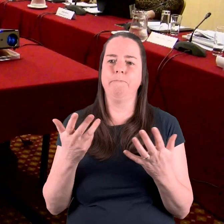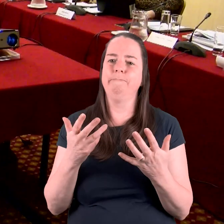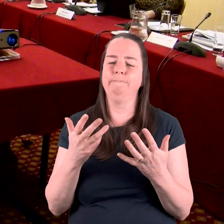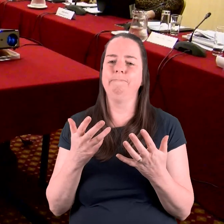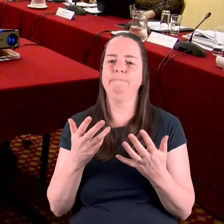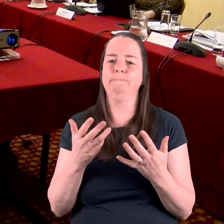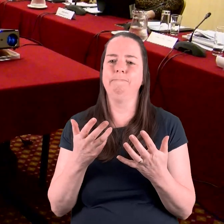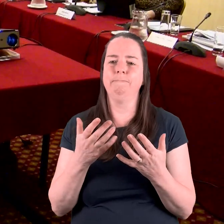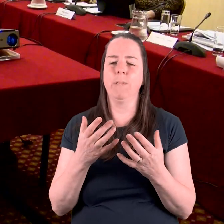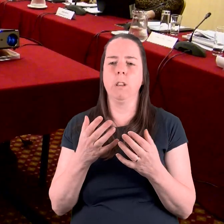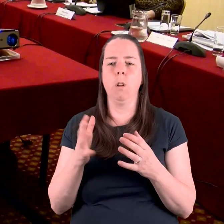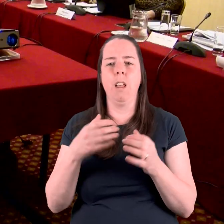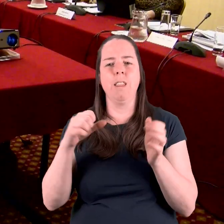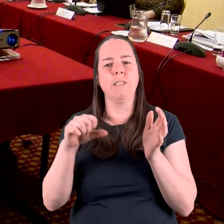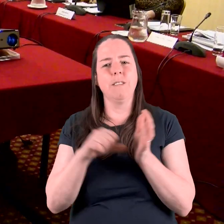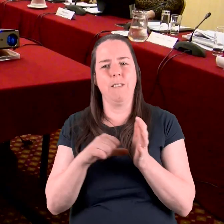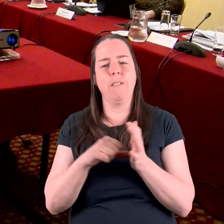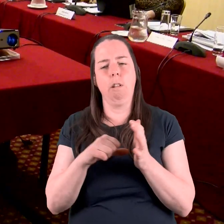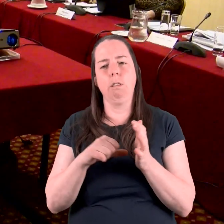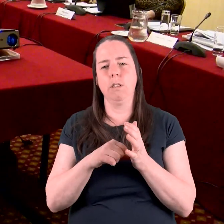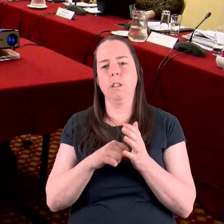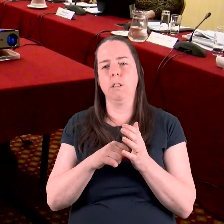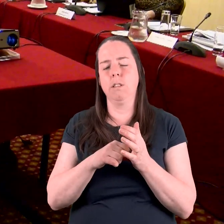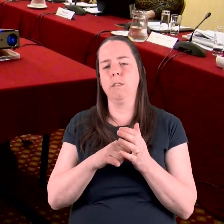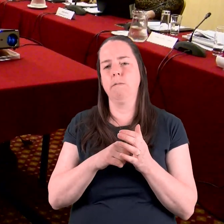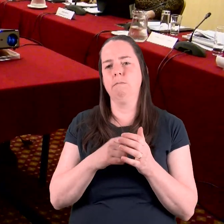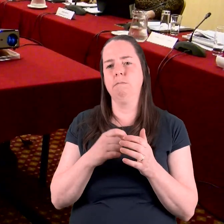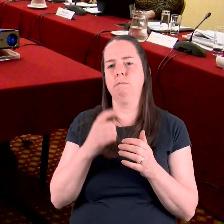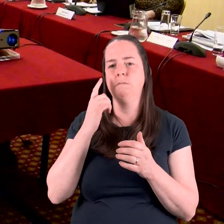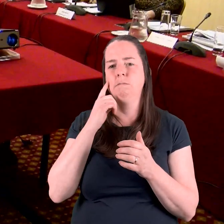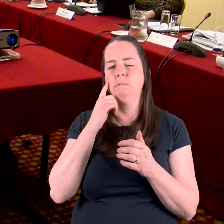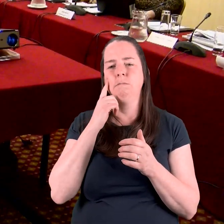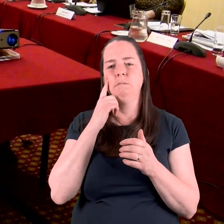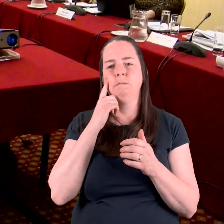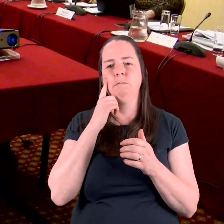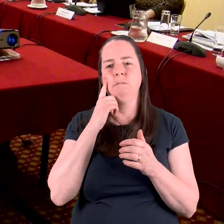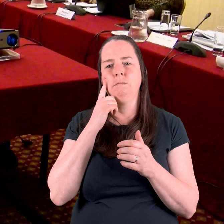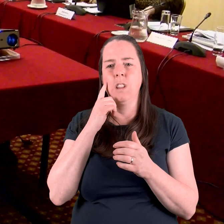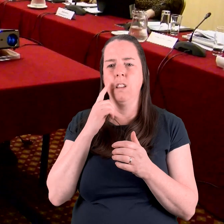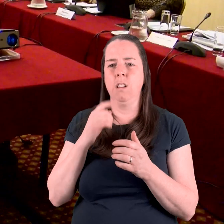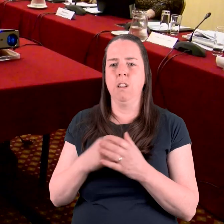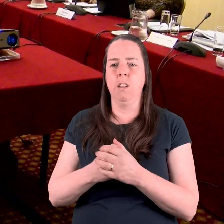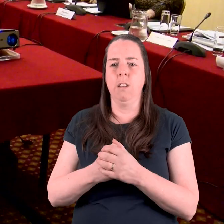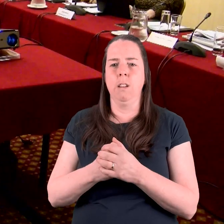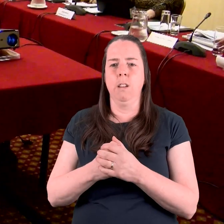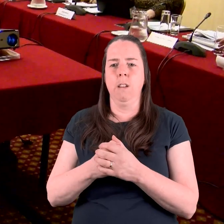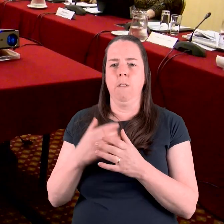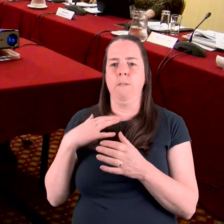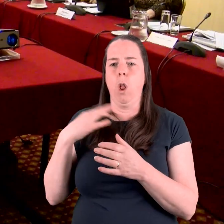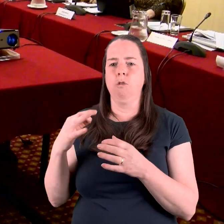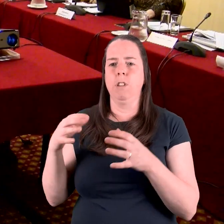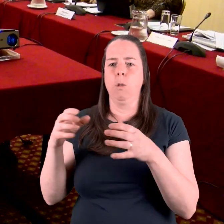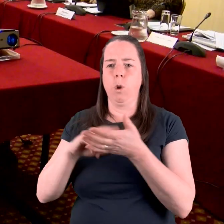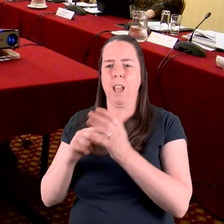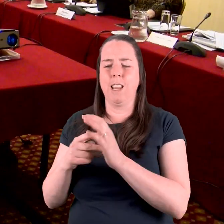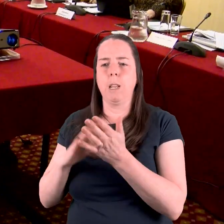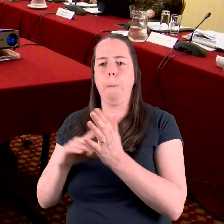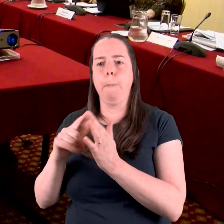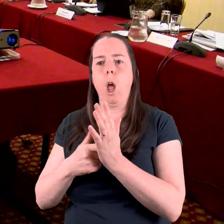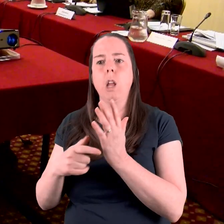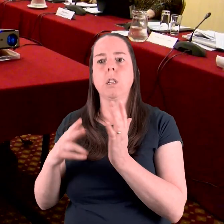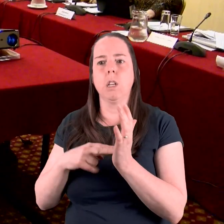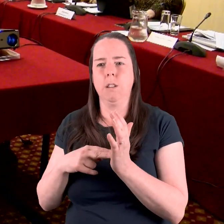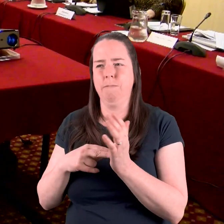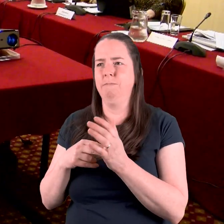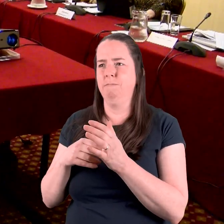Peter. Well, I mean, with all the difficulties, and I certainly picked them up from